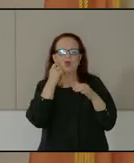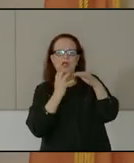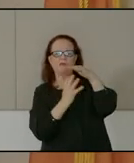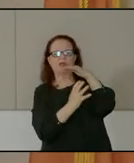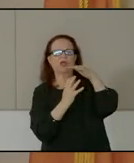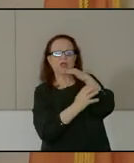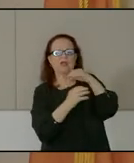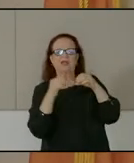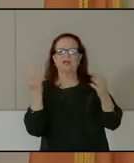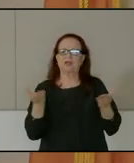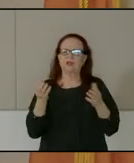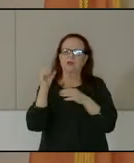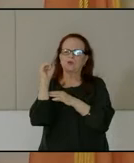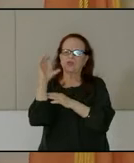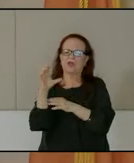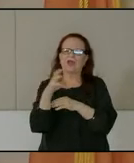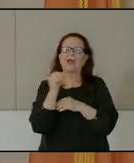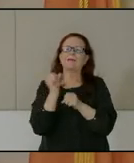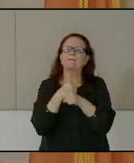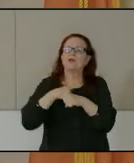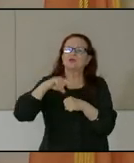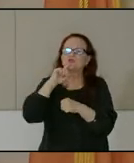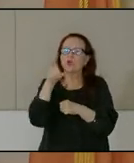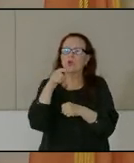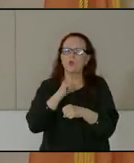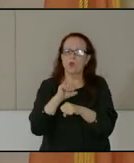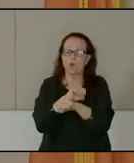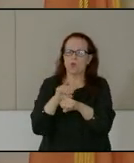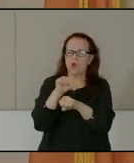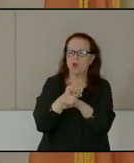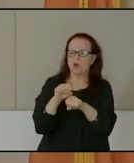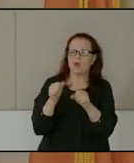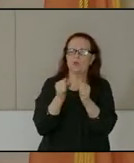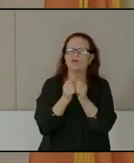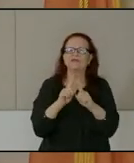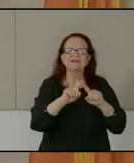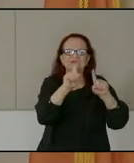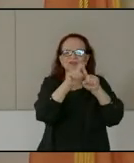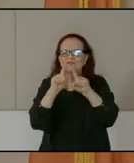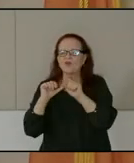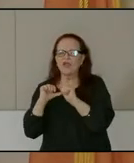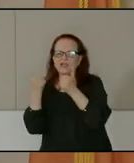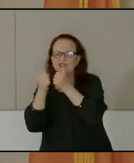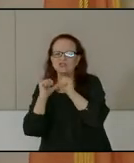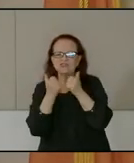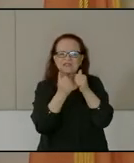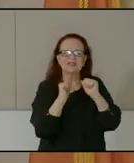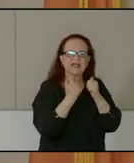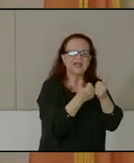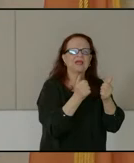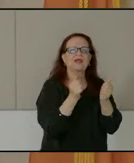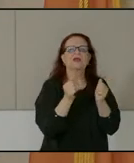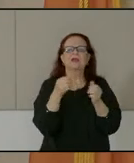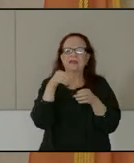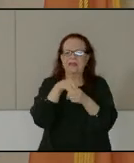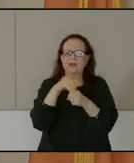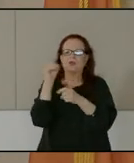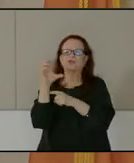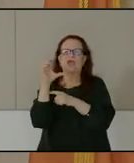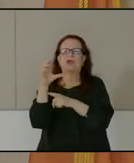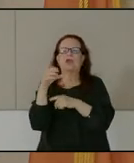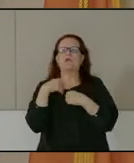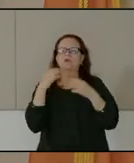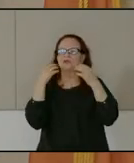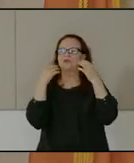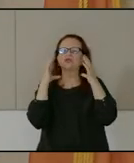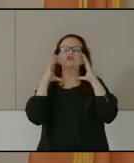county, and making sure, again, that we are working with the various agencies within the county that are already doing great work. I want to give a shout